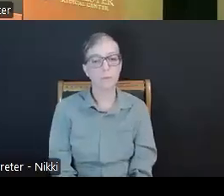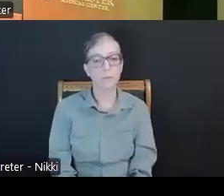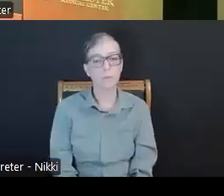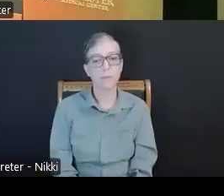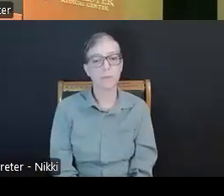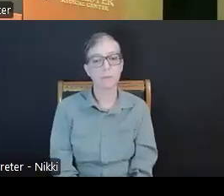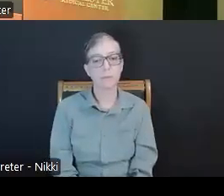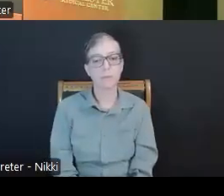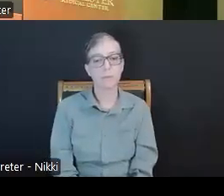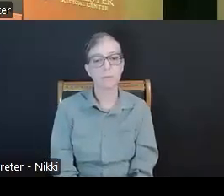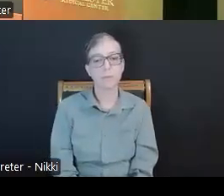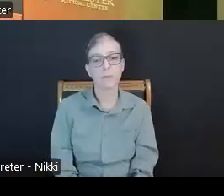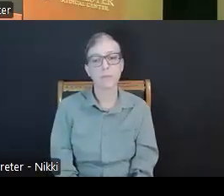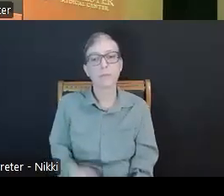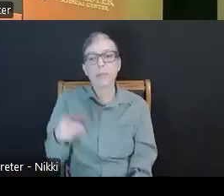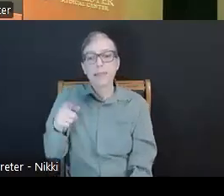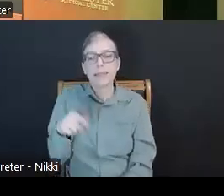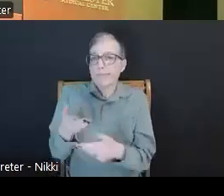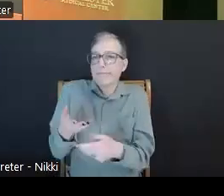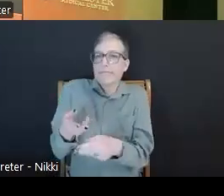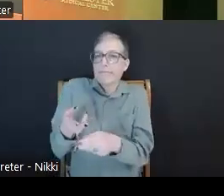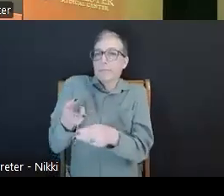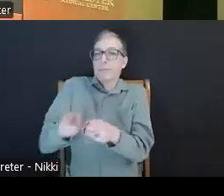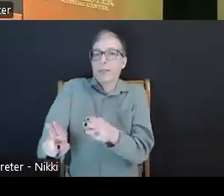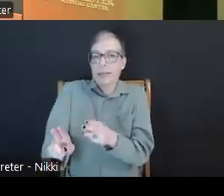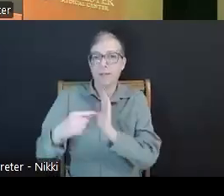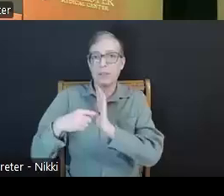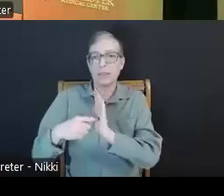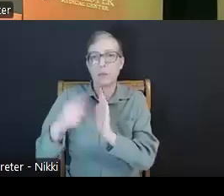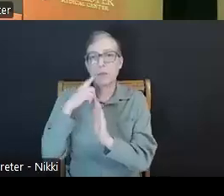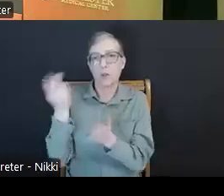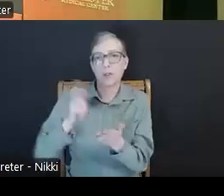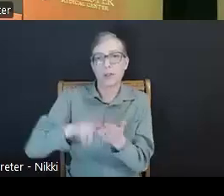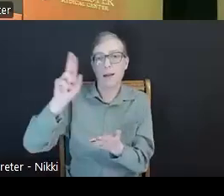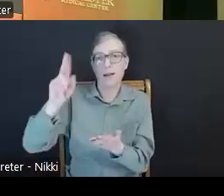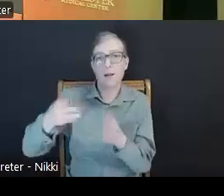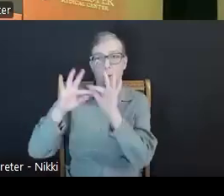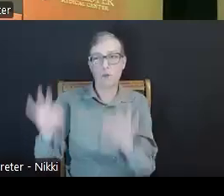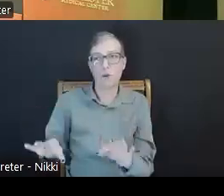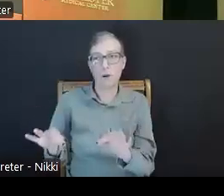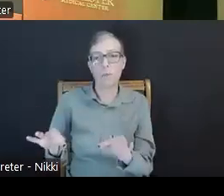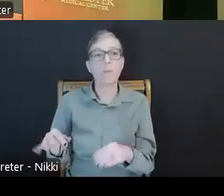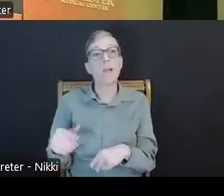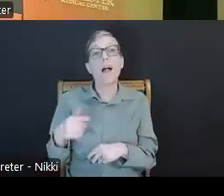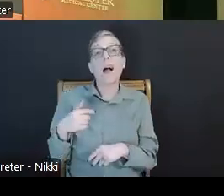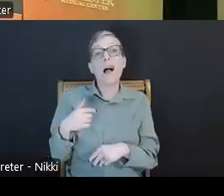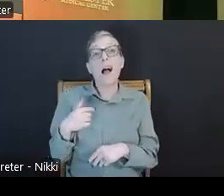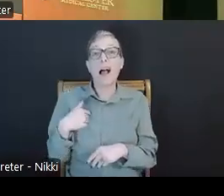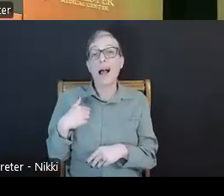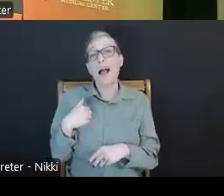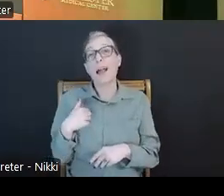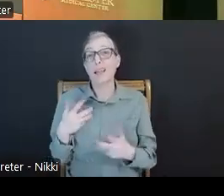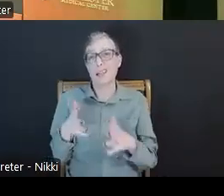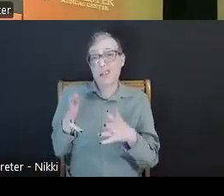the sign-up form, and I kept it pretty open because, again, we never had a program like this before, and I was curious to see kind of what would